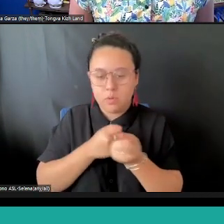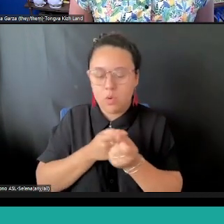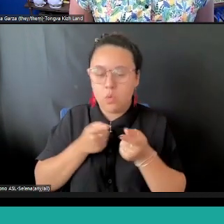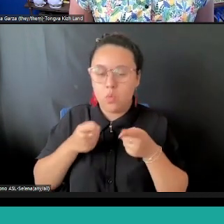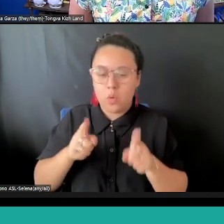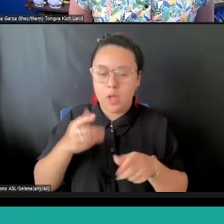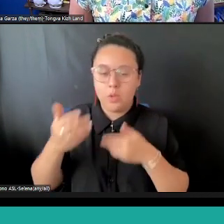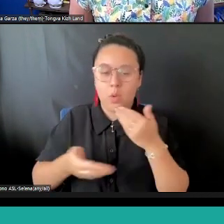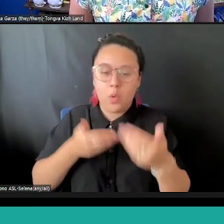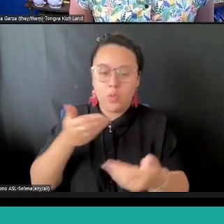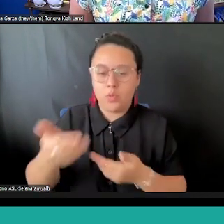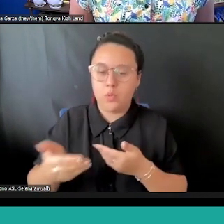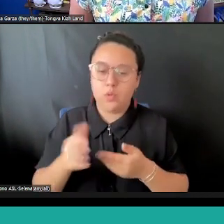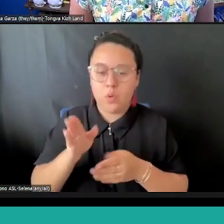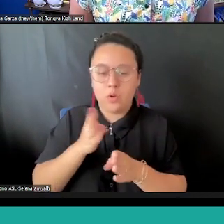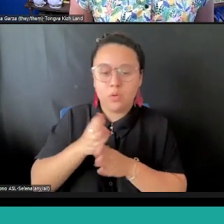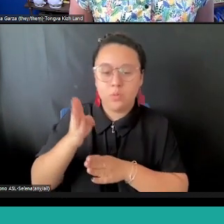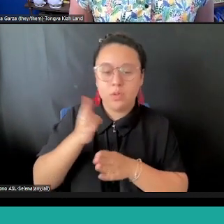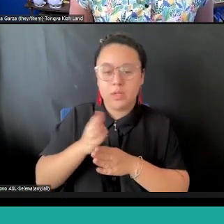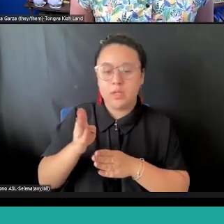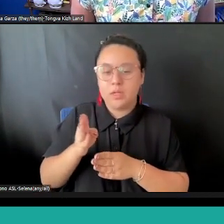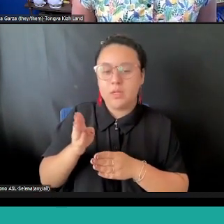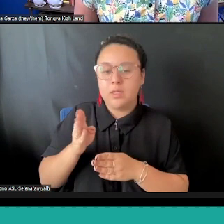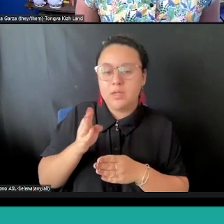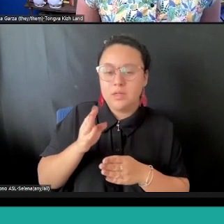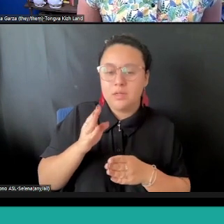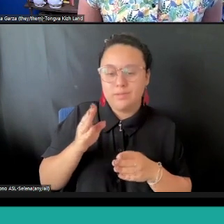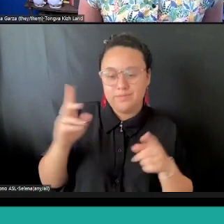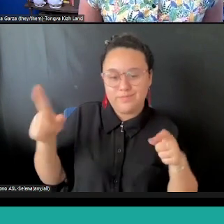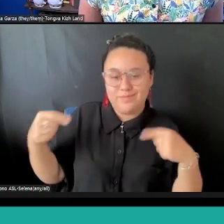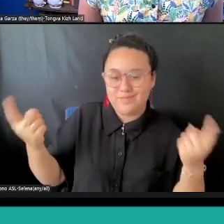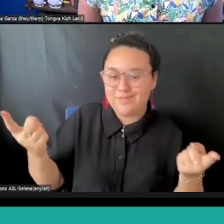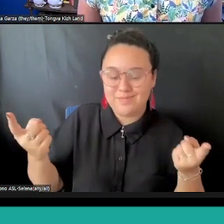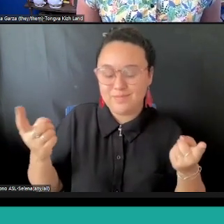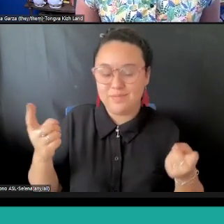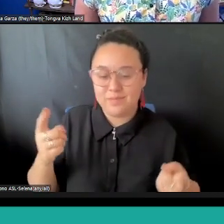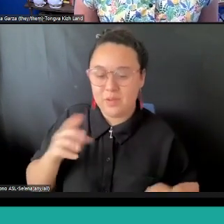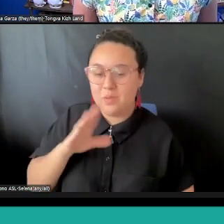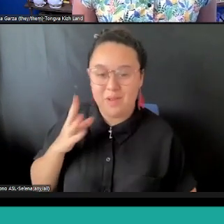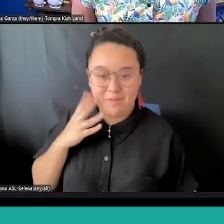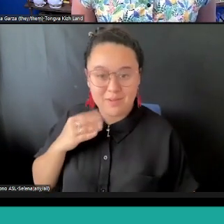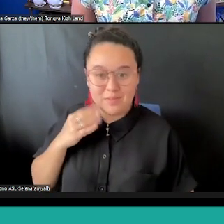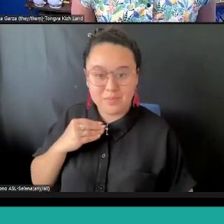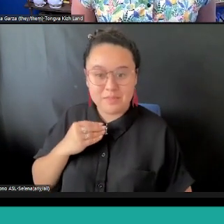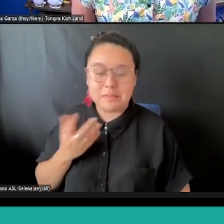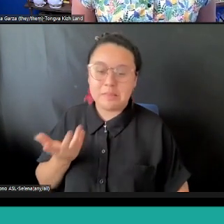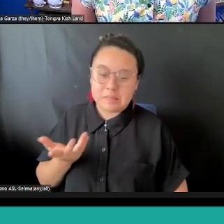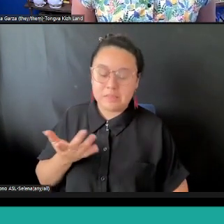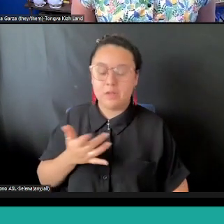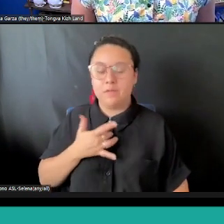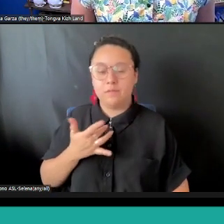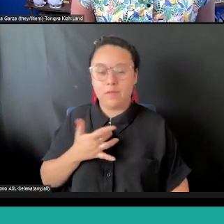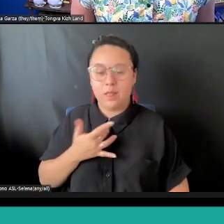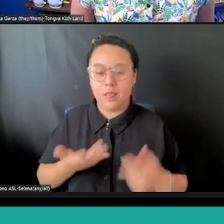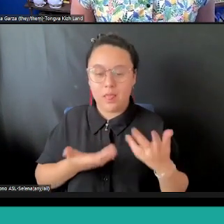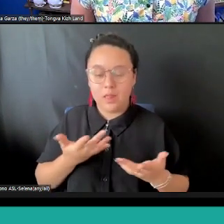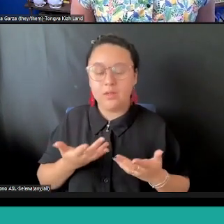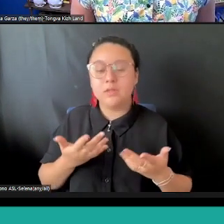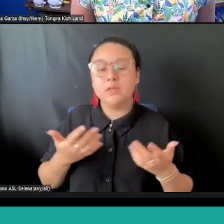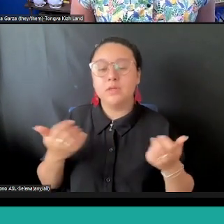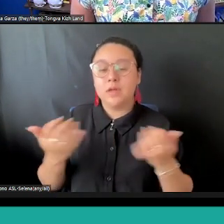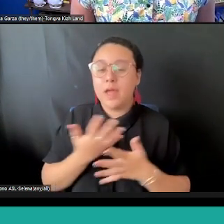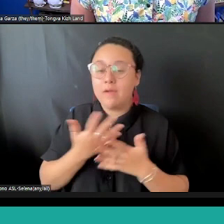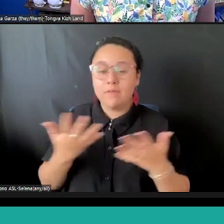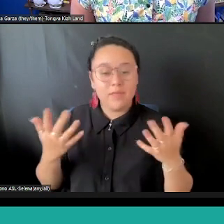as you go through this, you know, as you go through your career, which has not been present in the past. And so all of